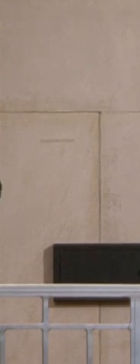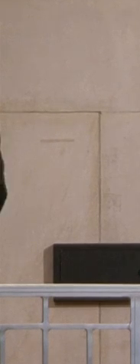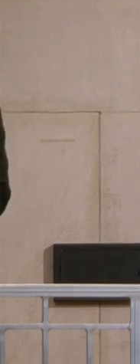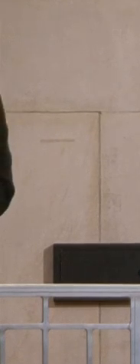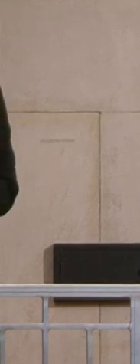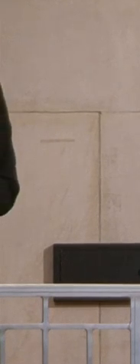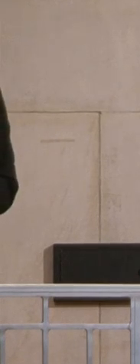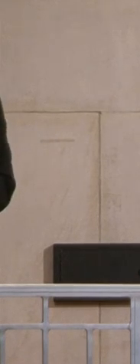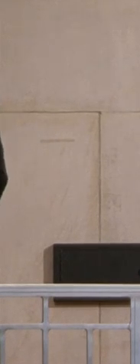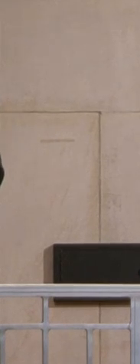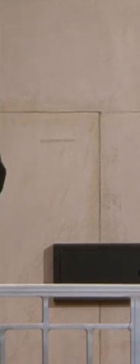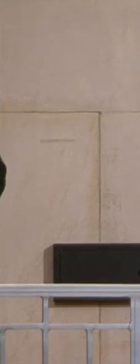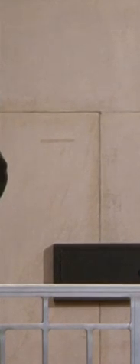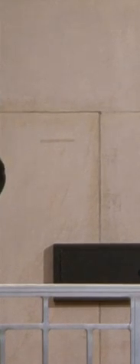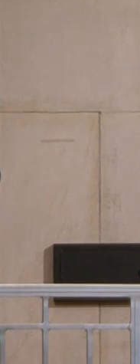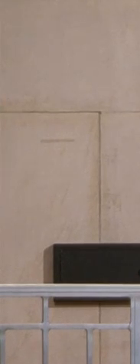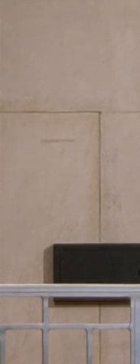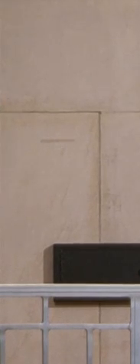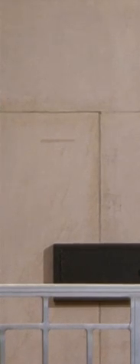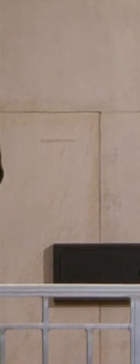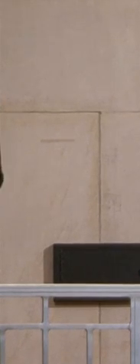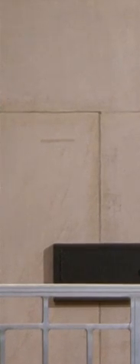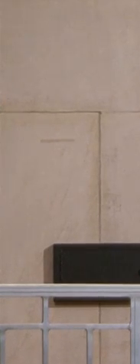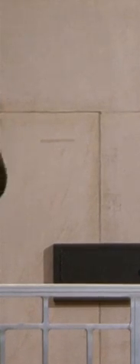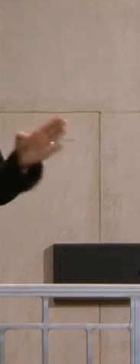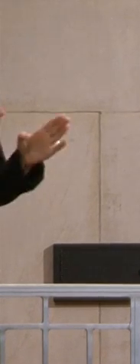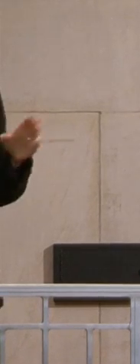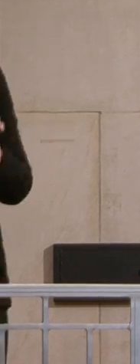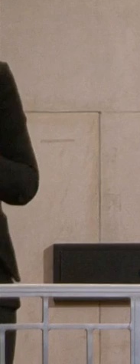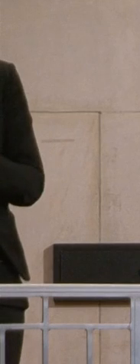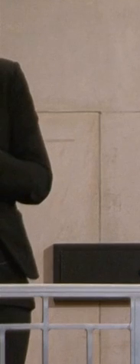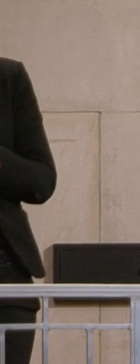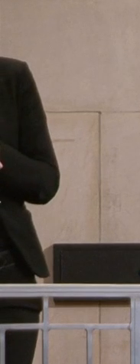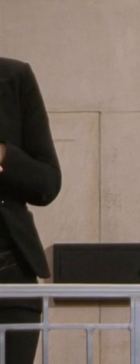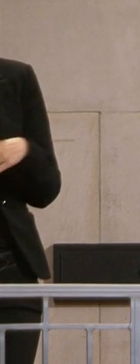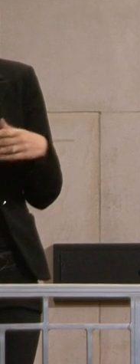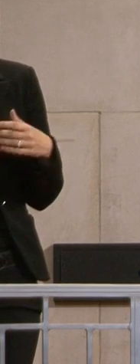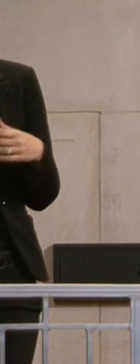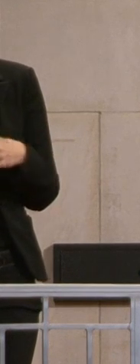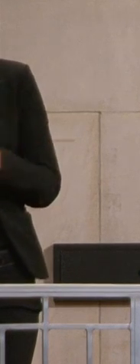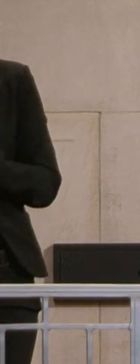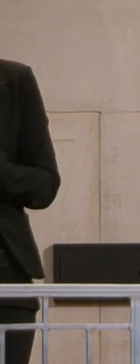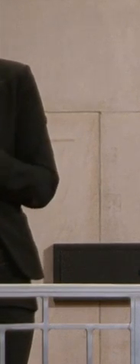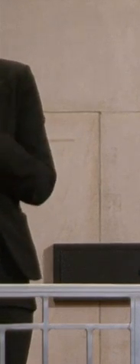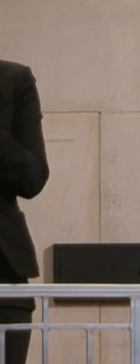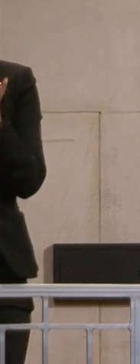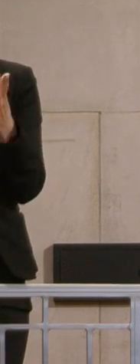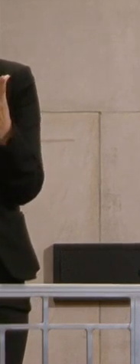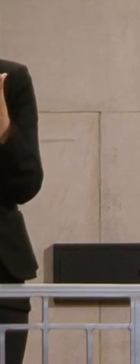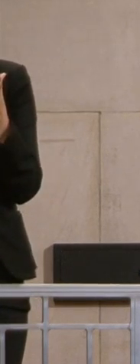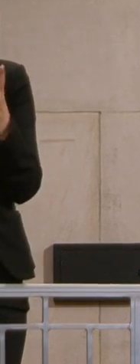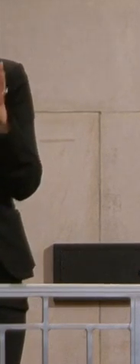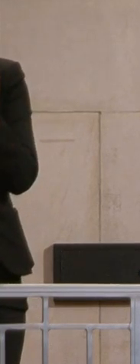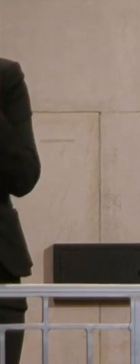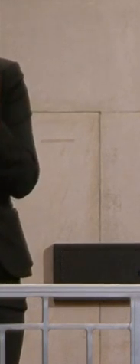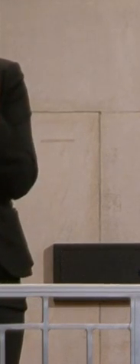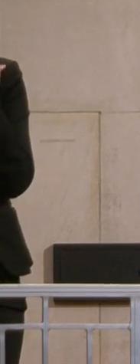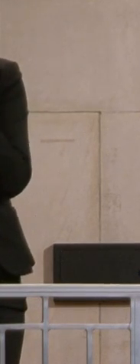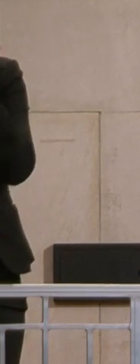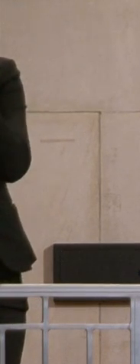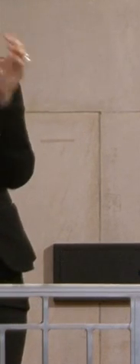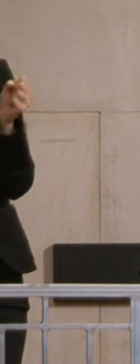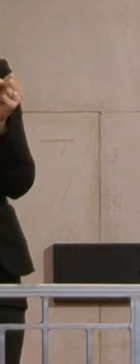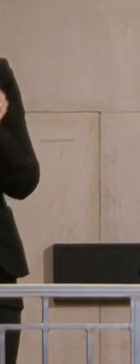ways large and small, through the policies of this administration, and more importantly today, through the undertakings of